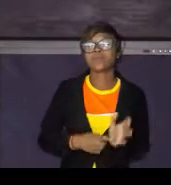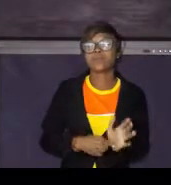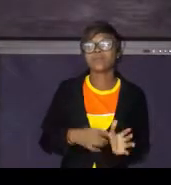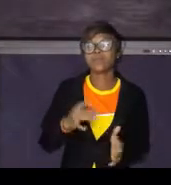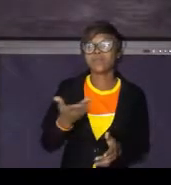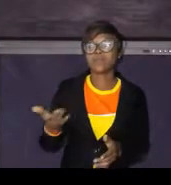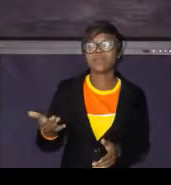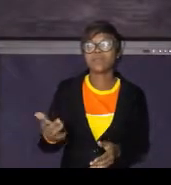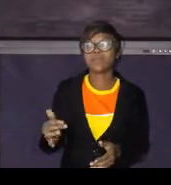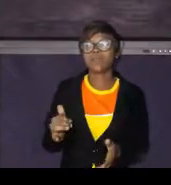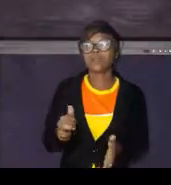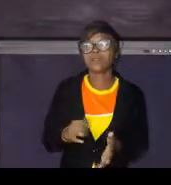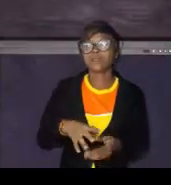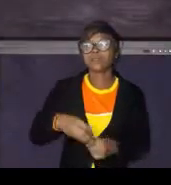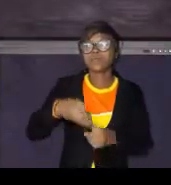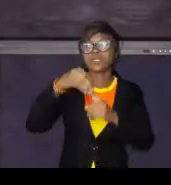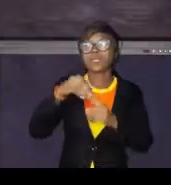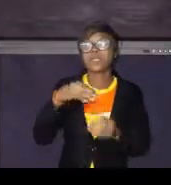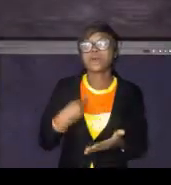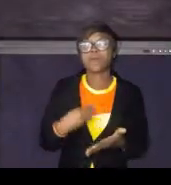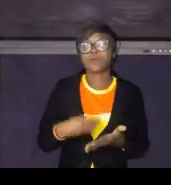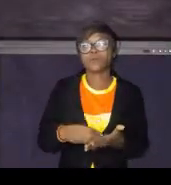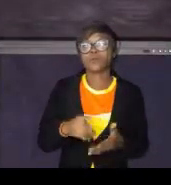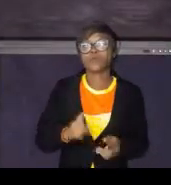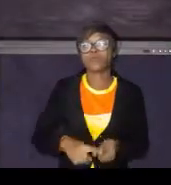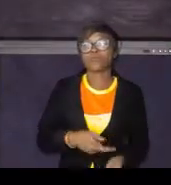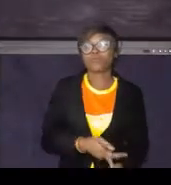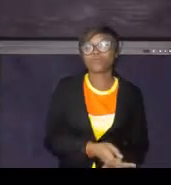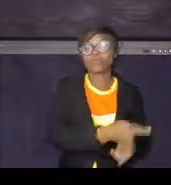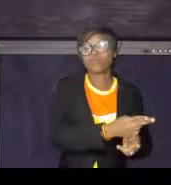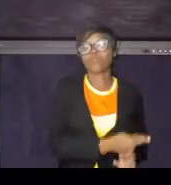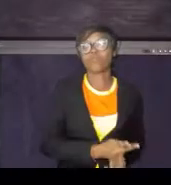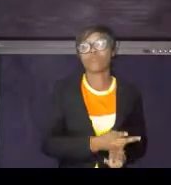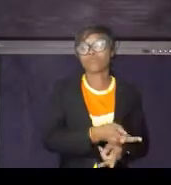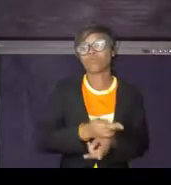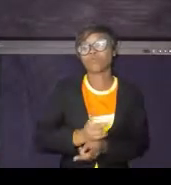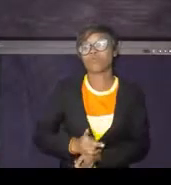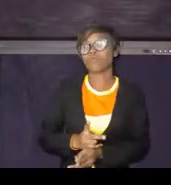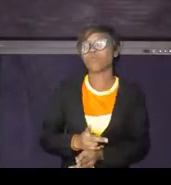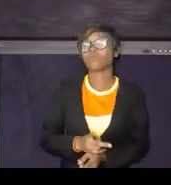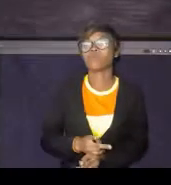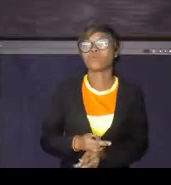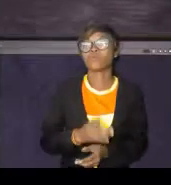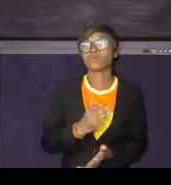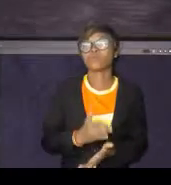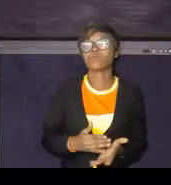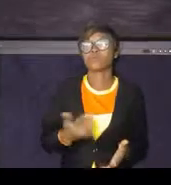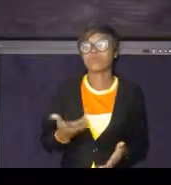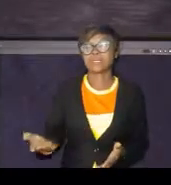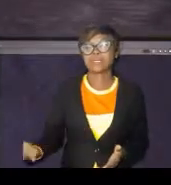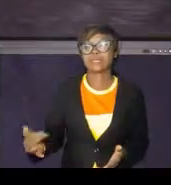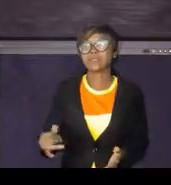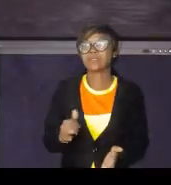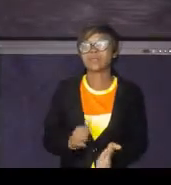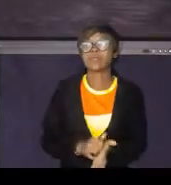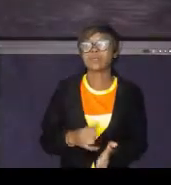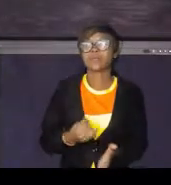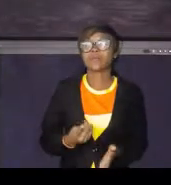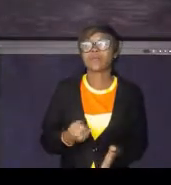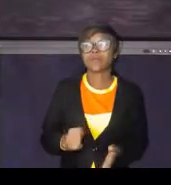L-O-A-N, loan, is a thing, especially money, lent to another. A